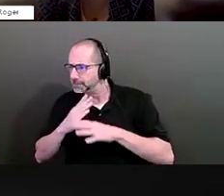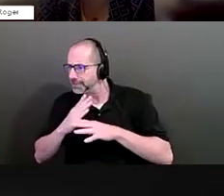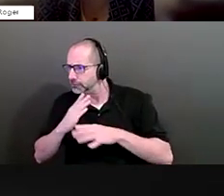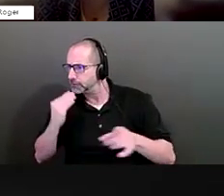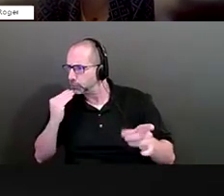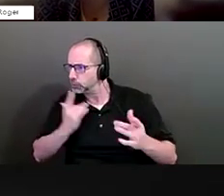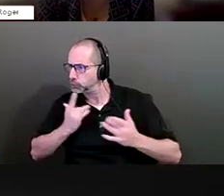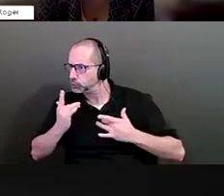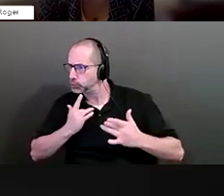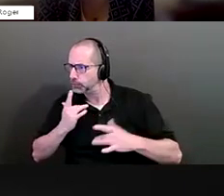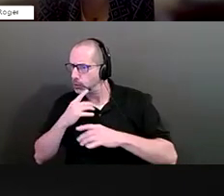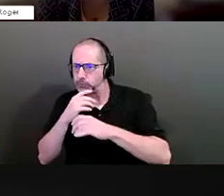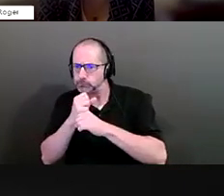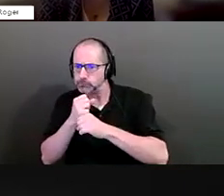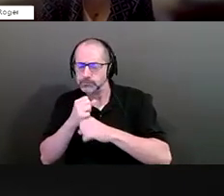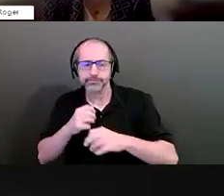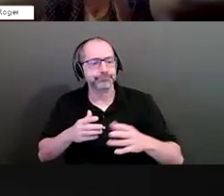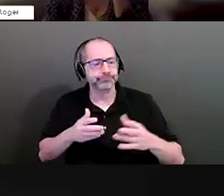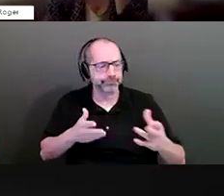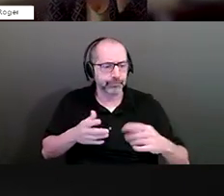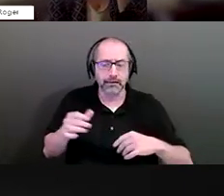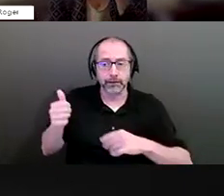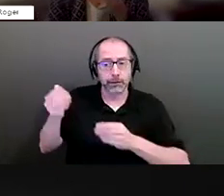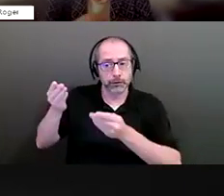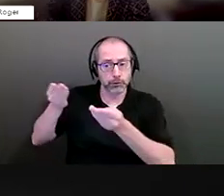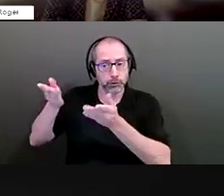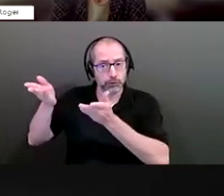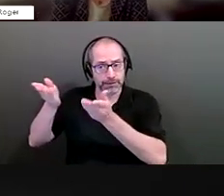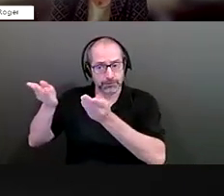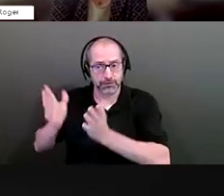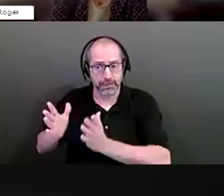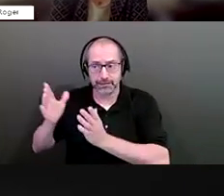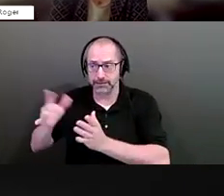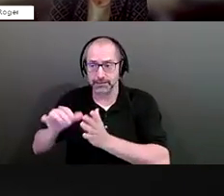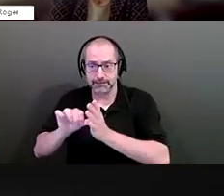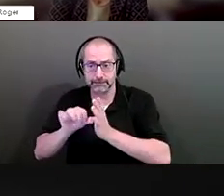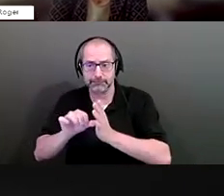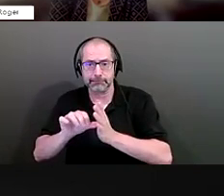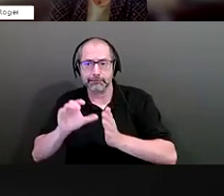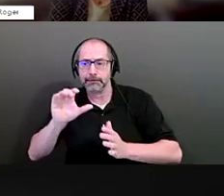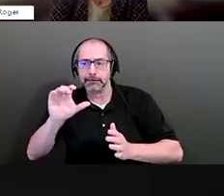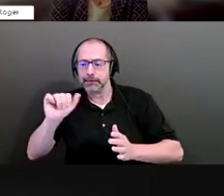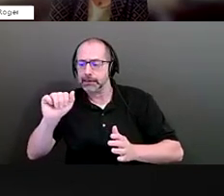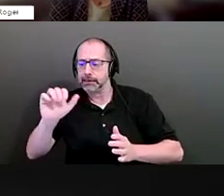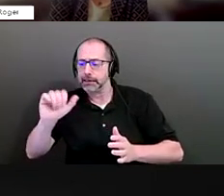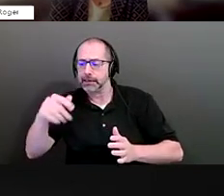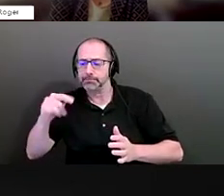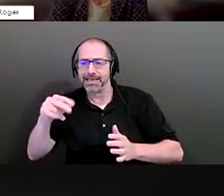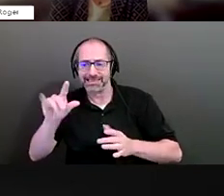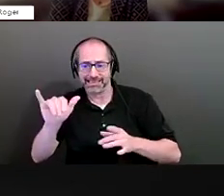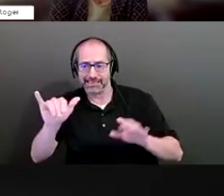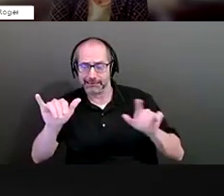interesting thing was service providers highlighted the capacity as an issue for older adults as barriers